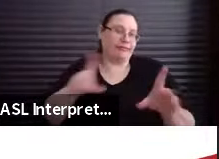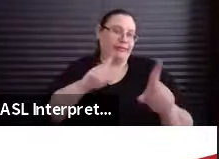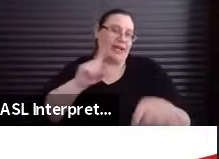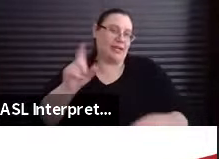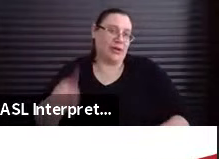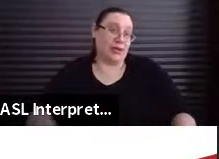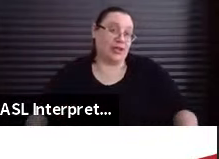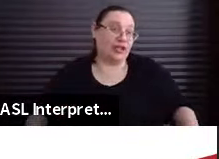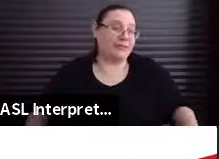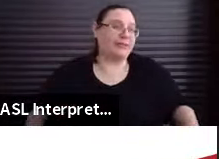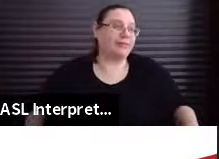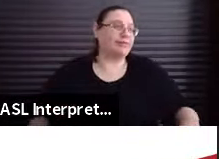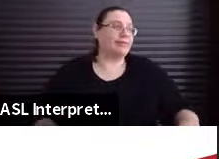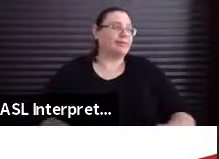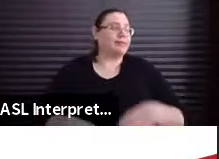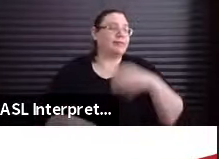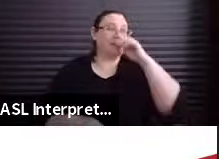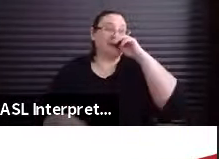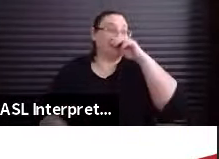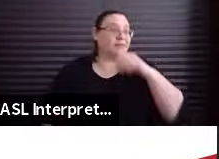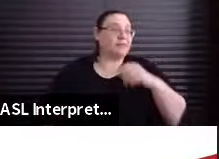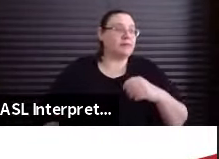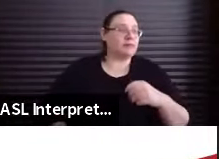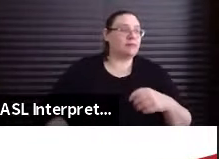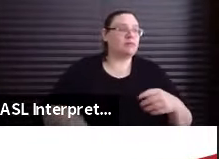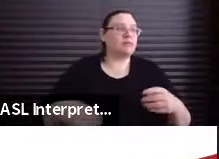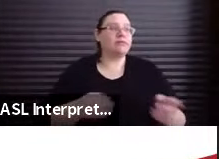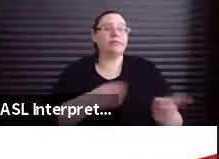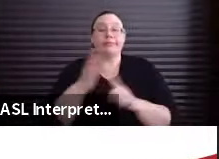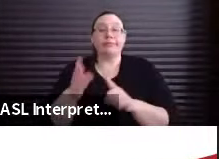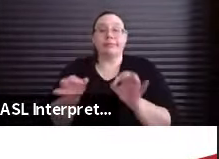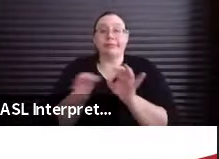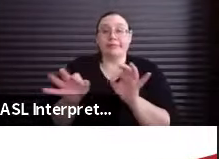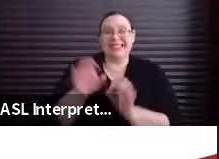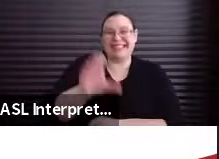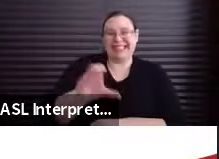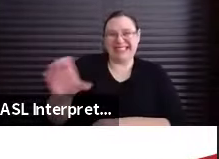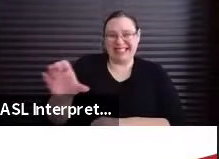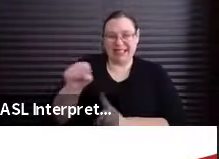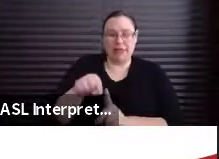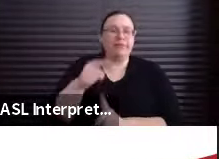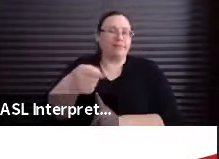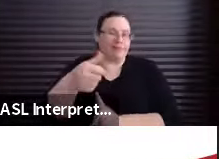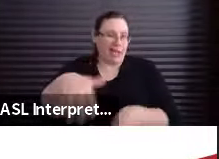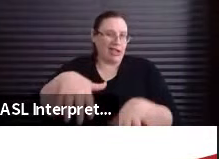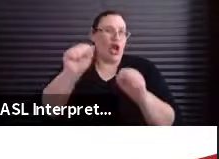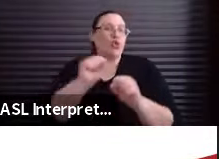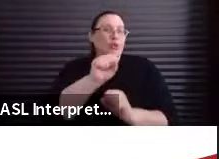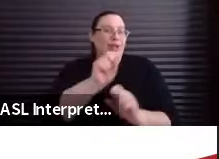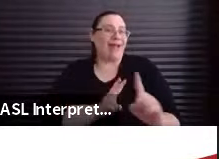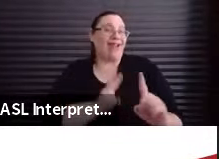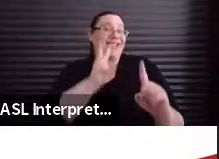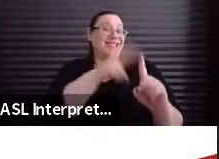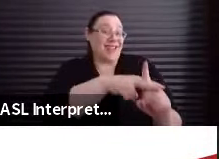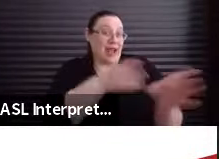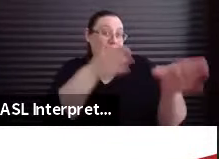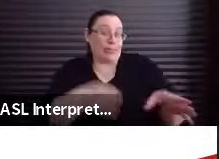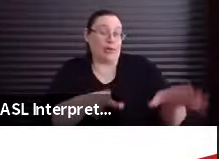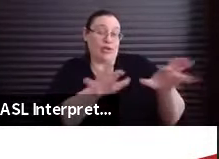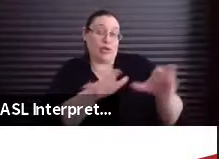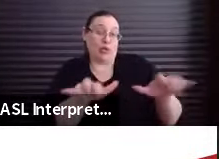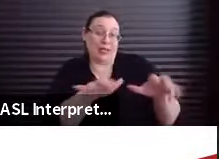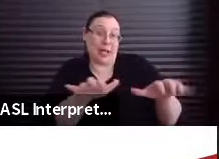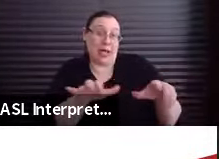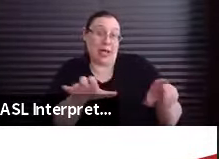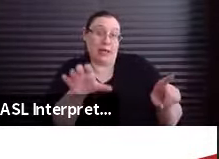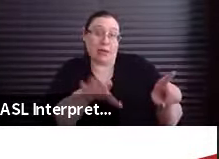Okay. Next up is a closed caption button, and you as the host can assign someone to type the closed